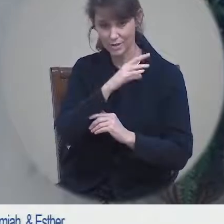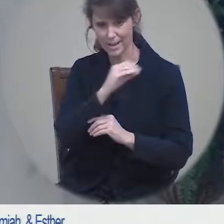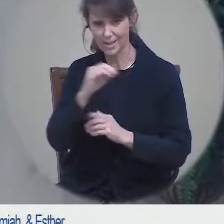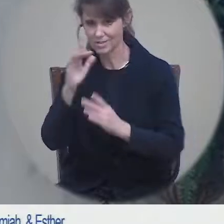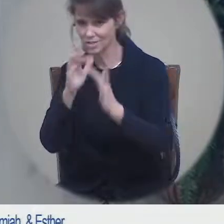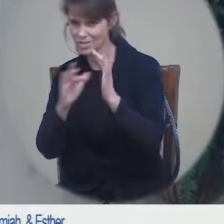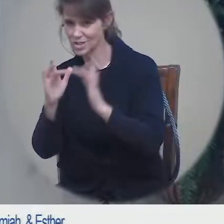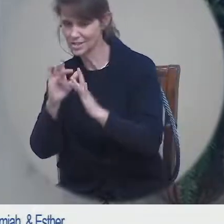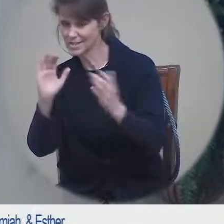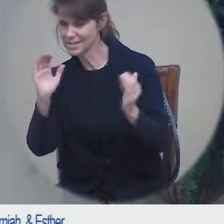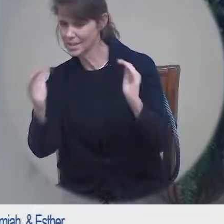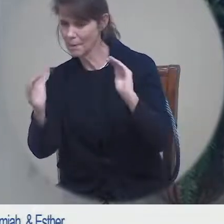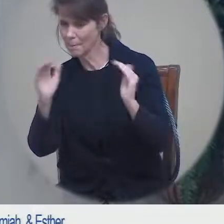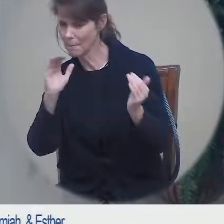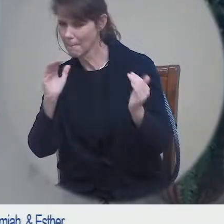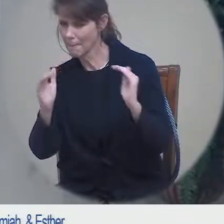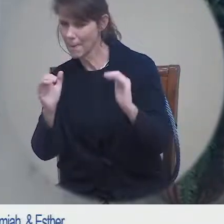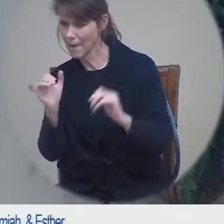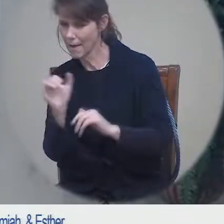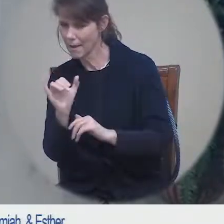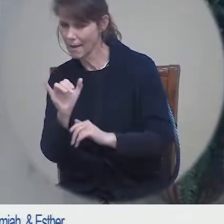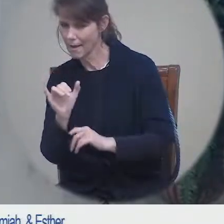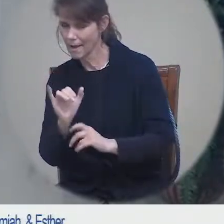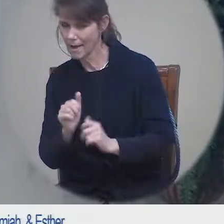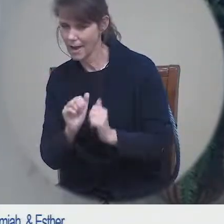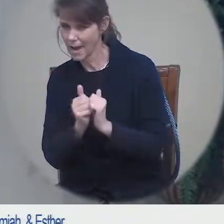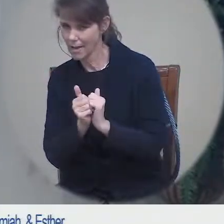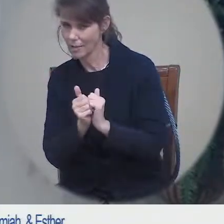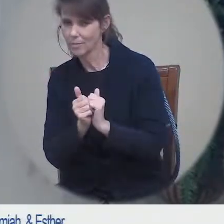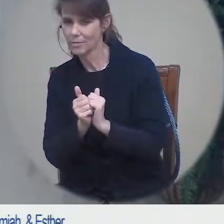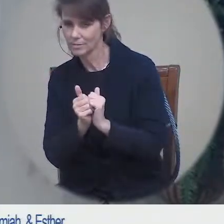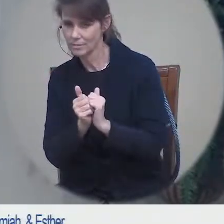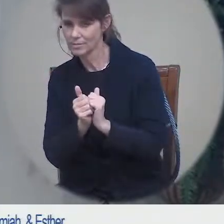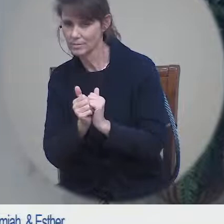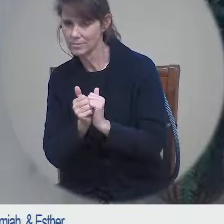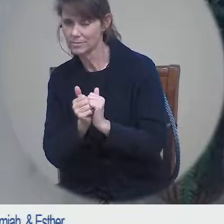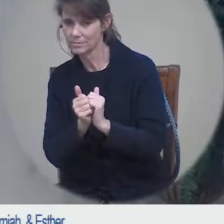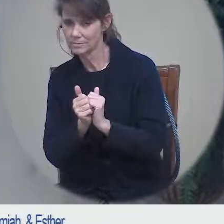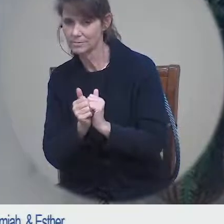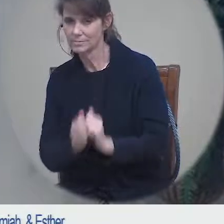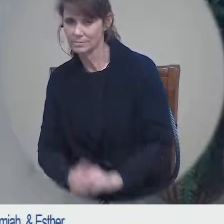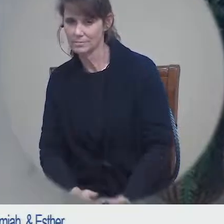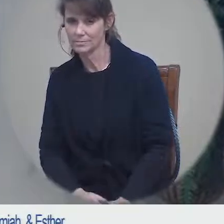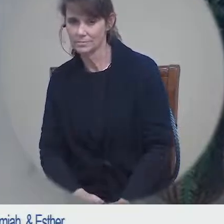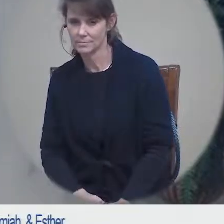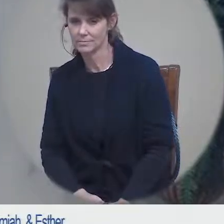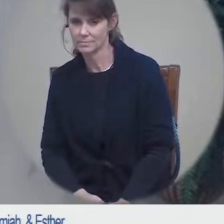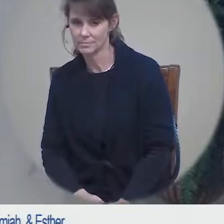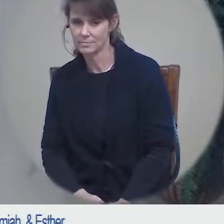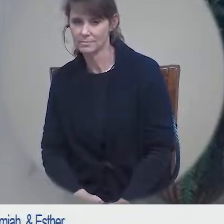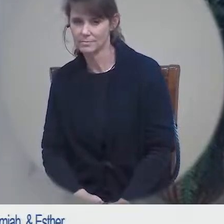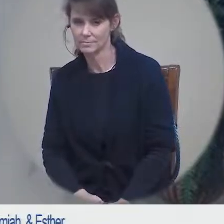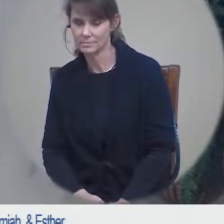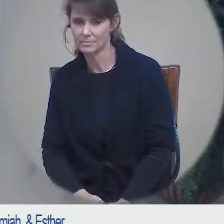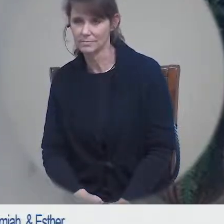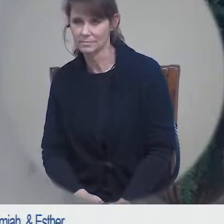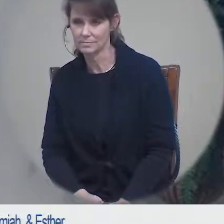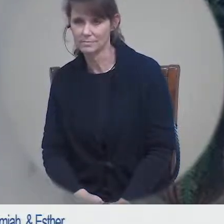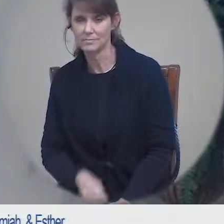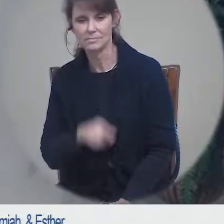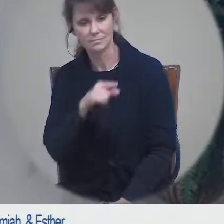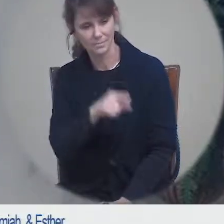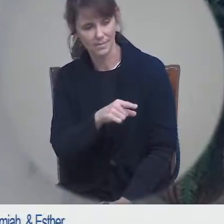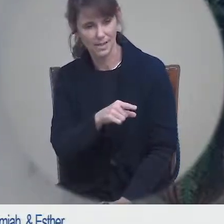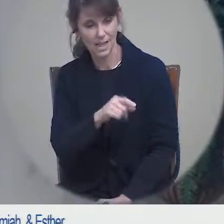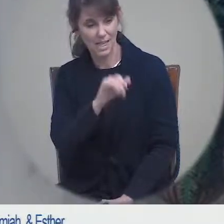may not be a type or anything like that. But I think had to be a great deal of comfort for the Jewish